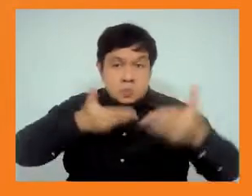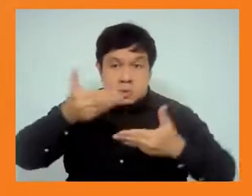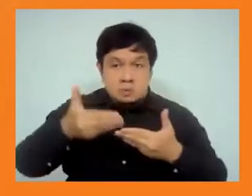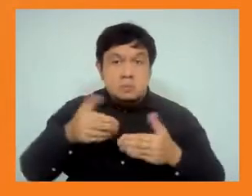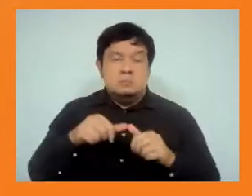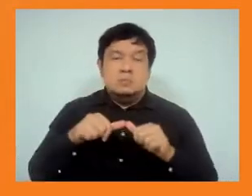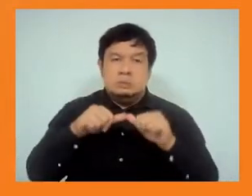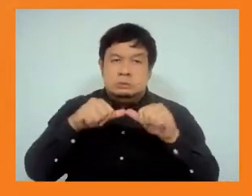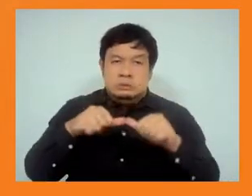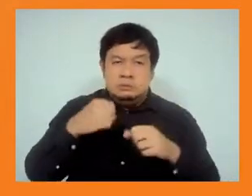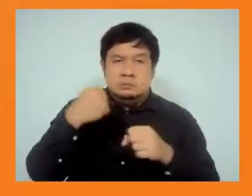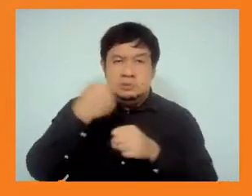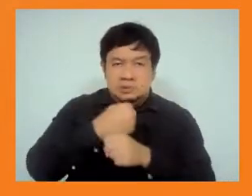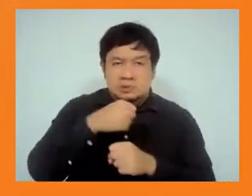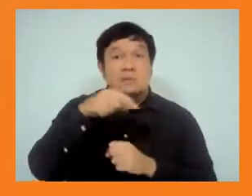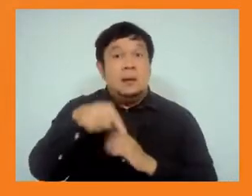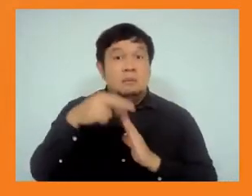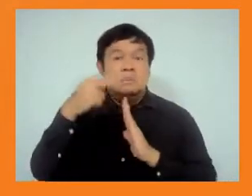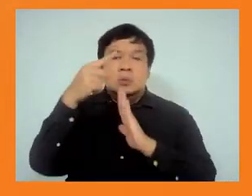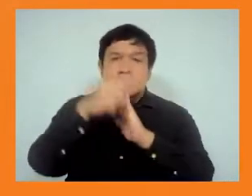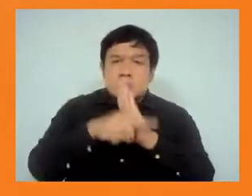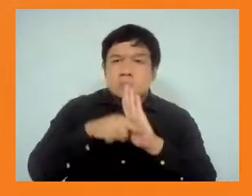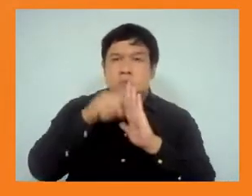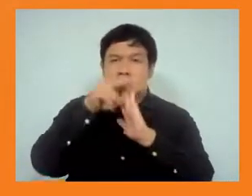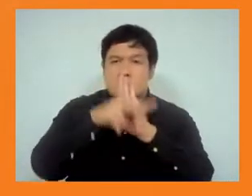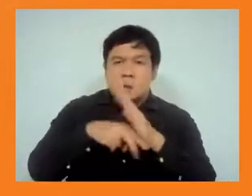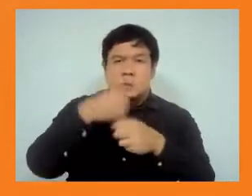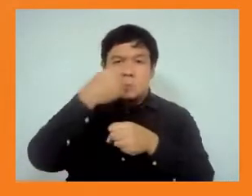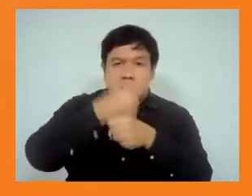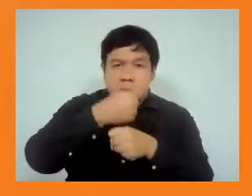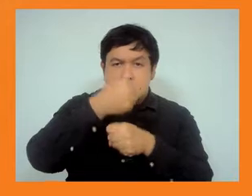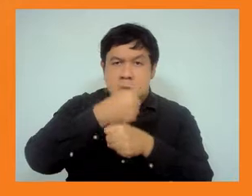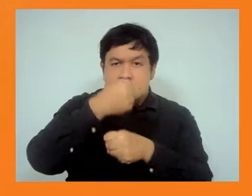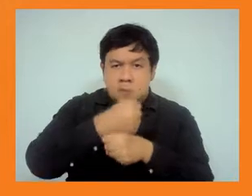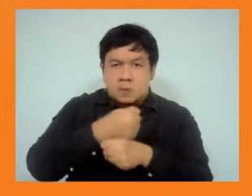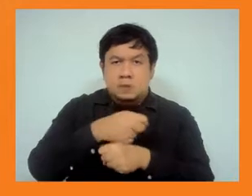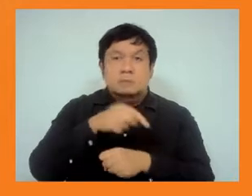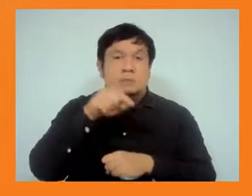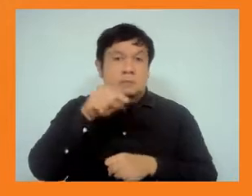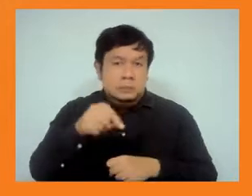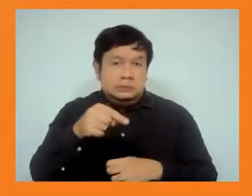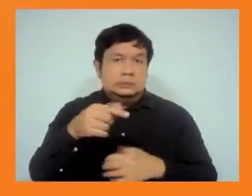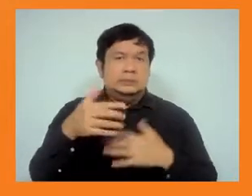not able to address them all today, we can come back to them. Also want to, say